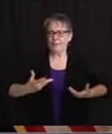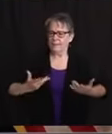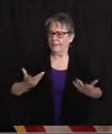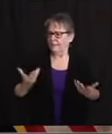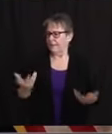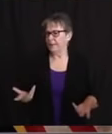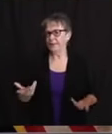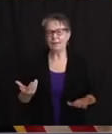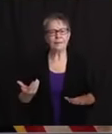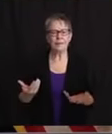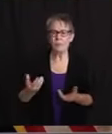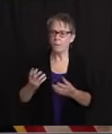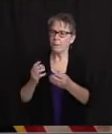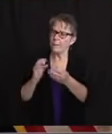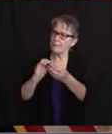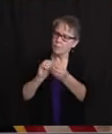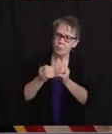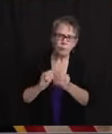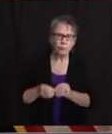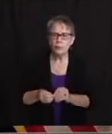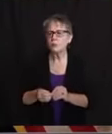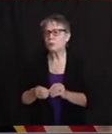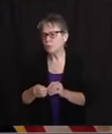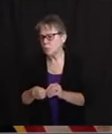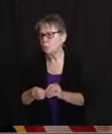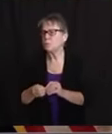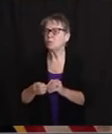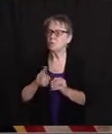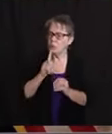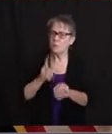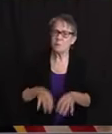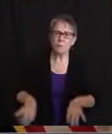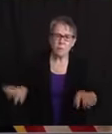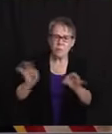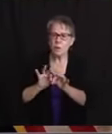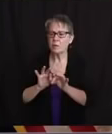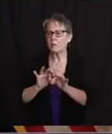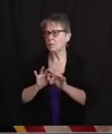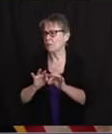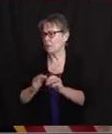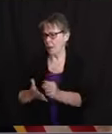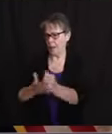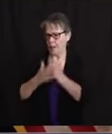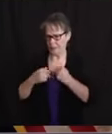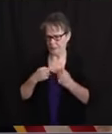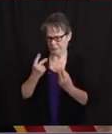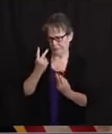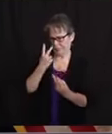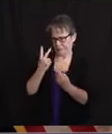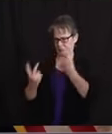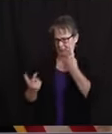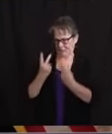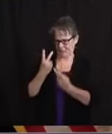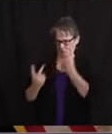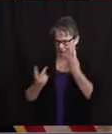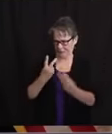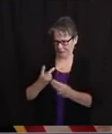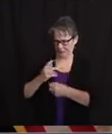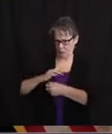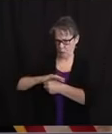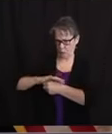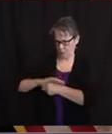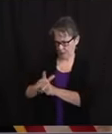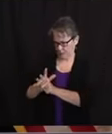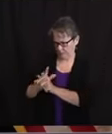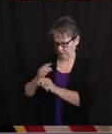gotten that is allowing us, when you look at a spot positivity rate that's in single digits and variations, really, I don't know if you